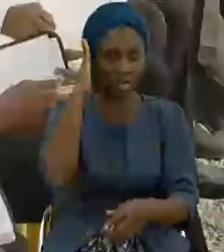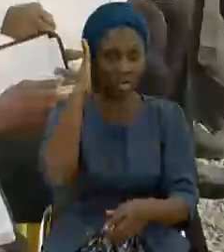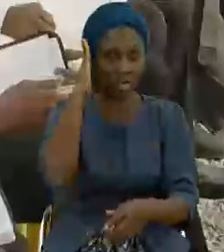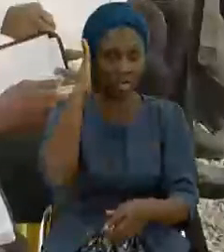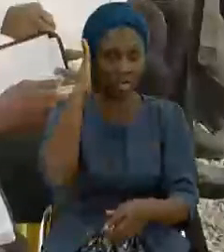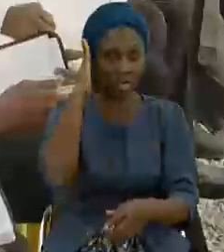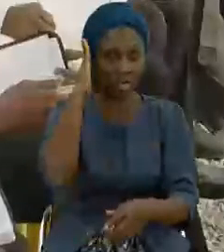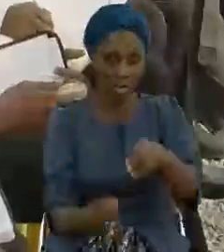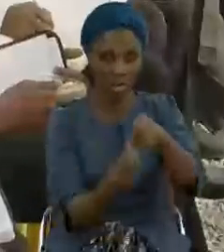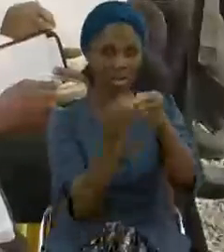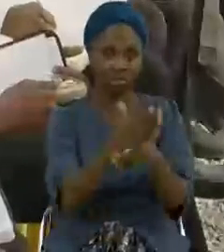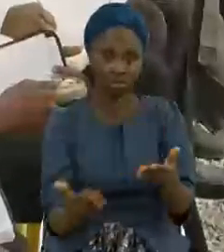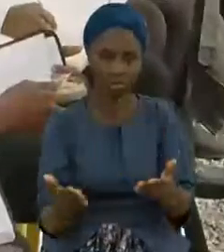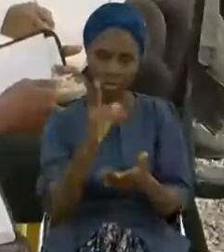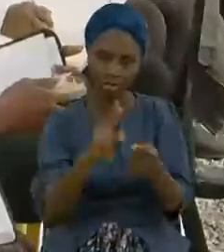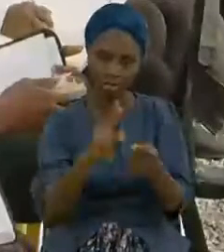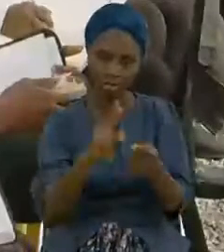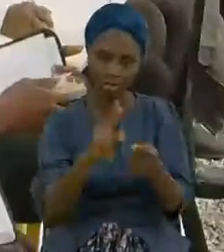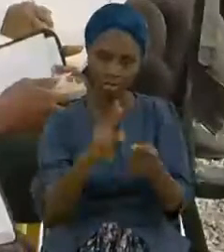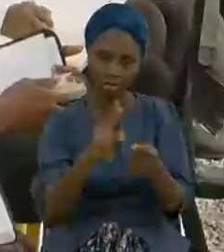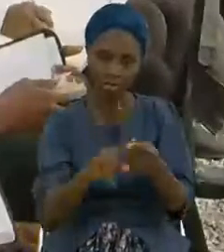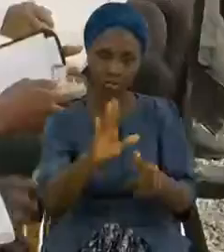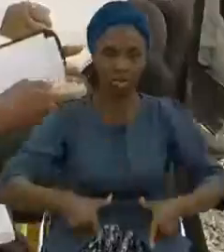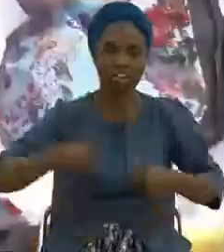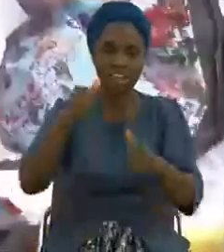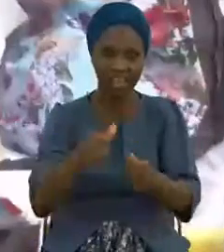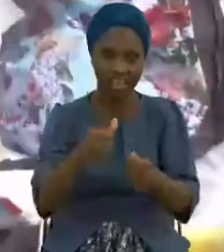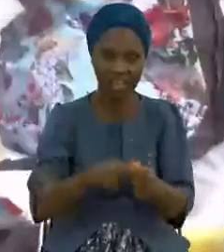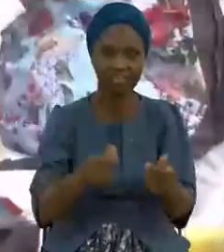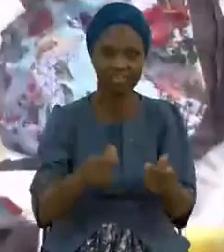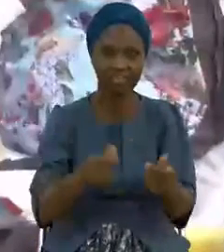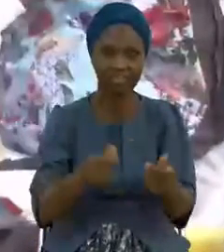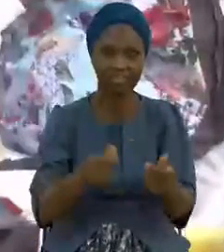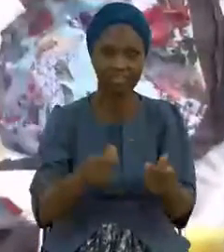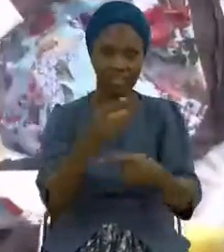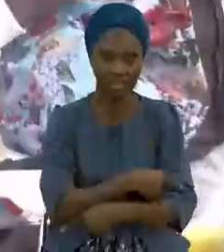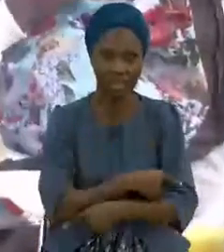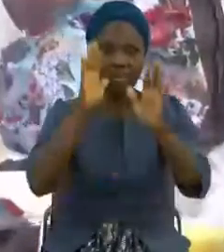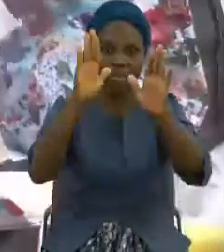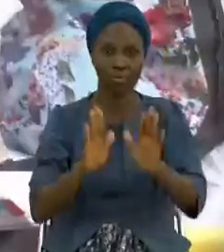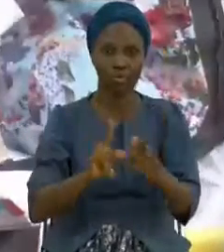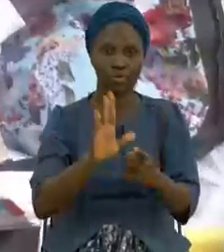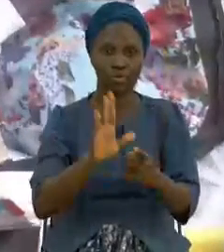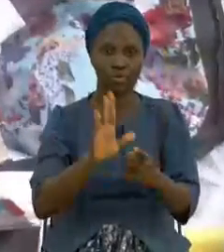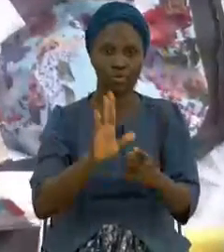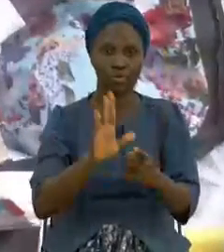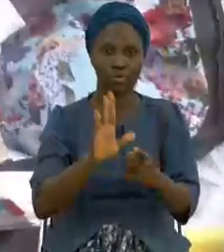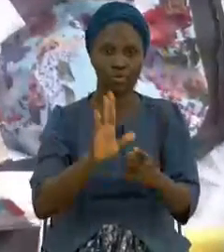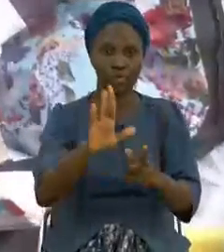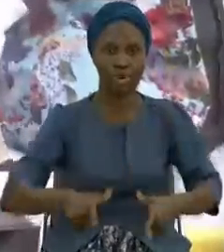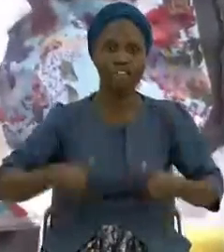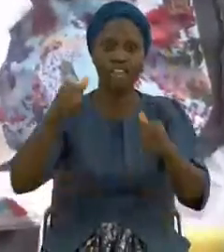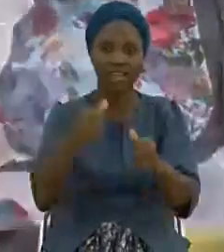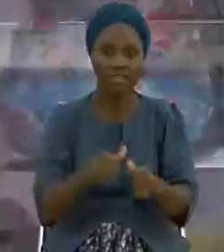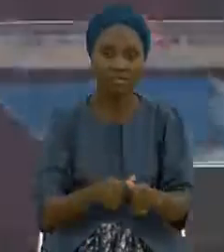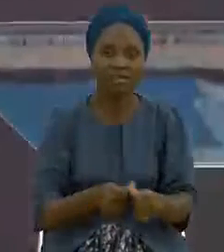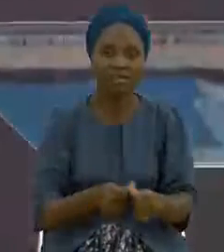day. Miracle to your life every day. Joy to your life every